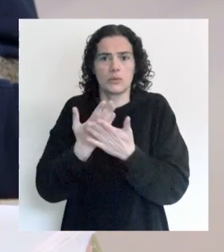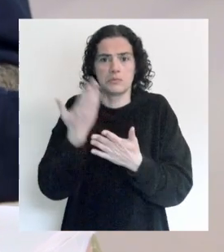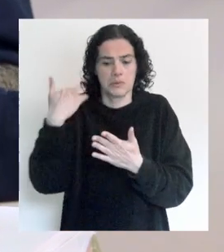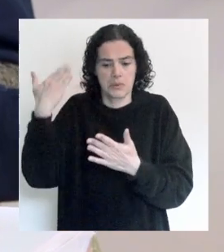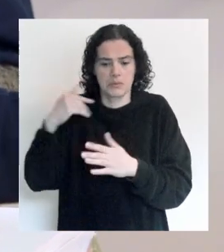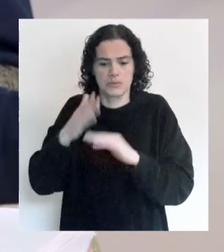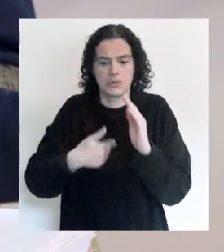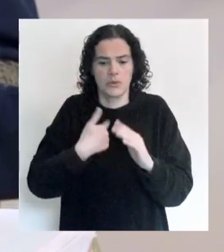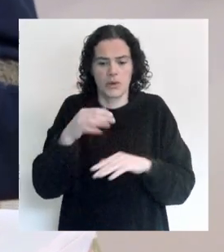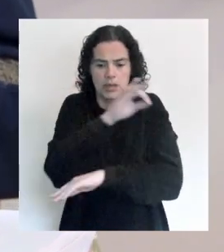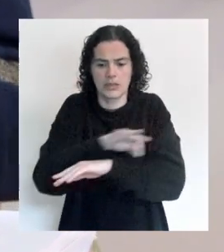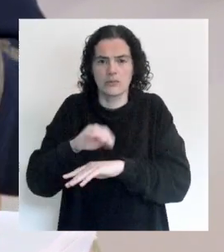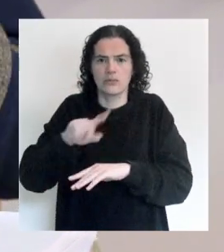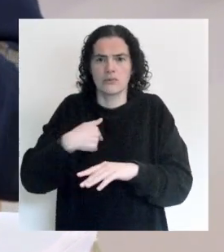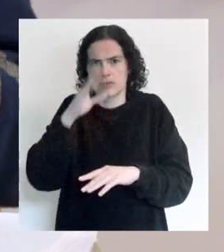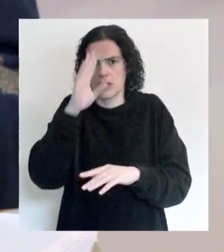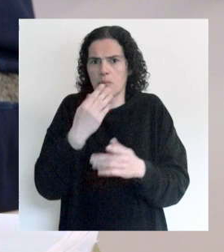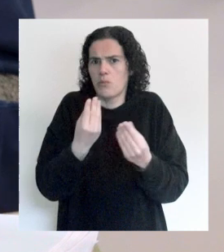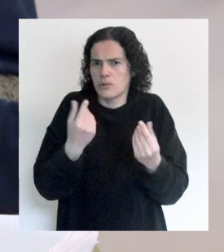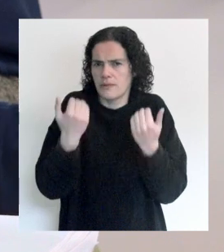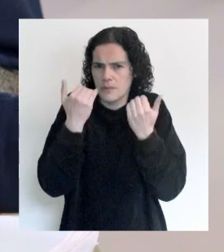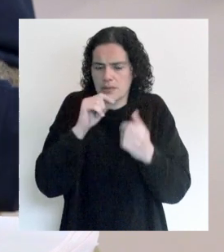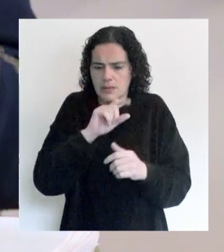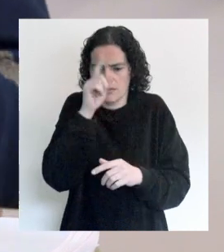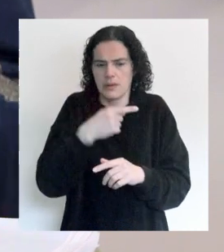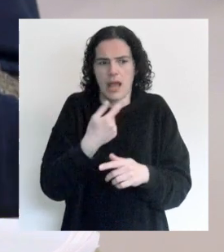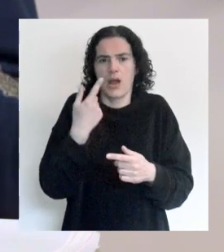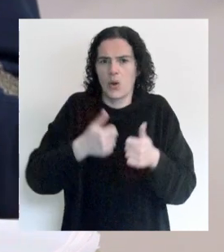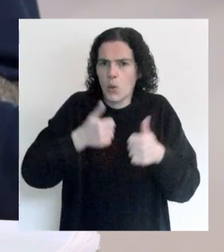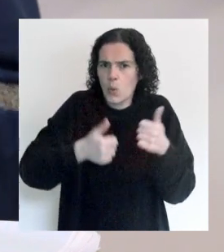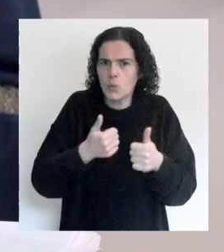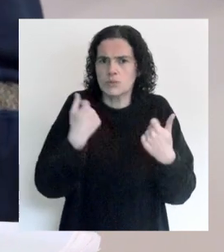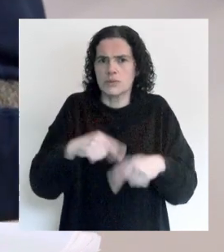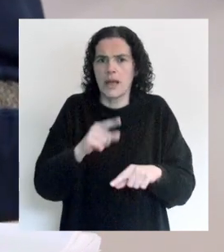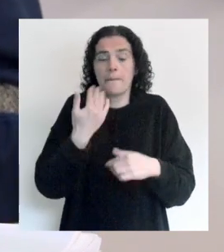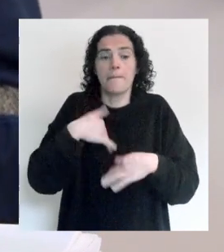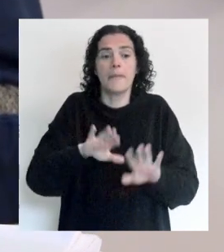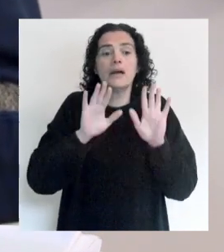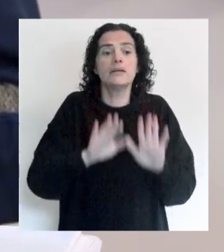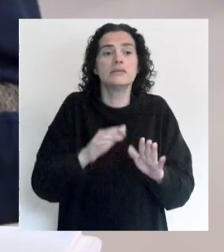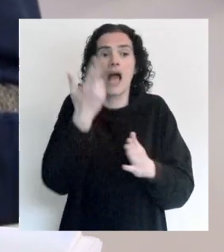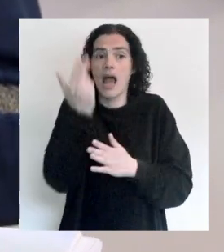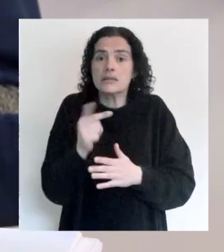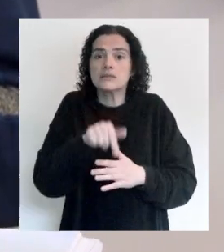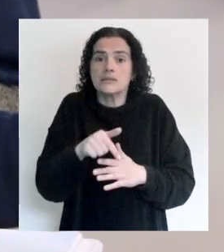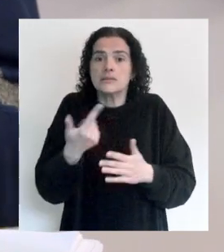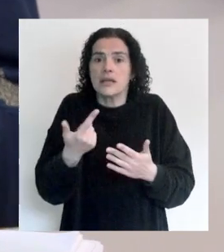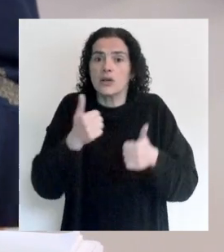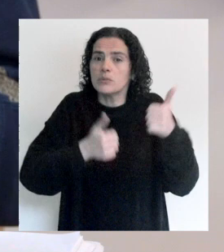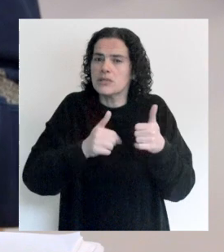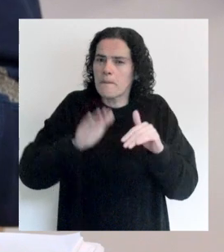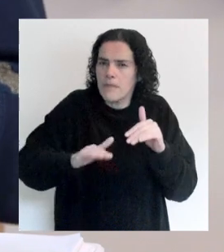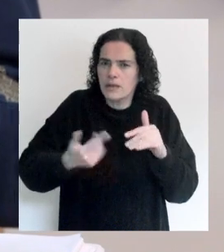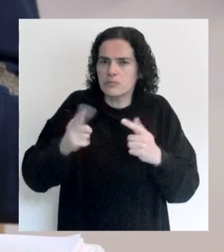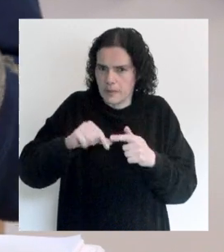lost competition entries. I mean, in architecture, we know a lot about unrealized projects because they're published as competitions. But actually, in art, there